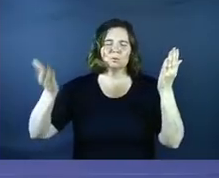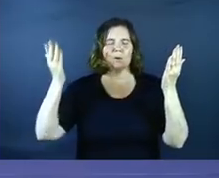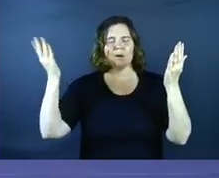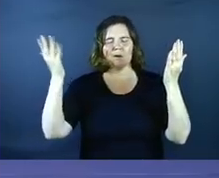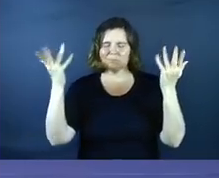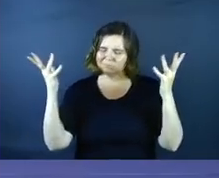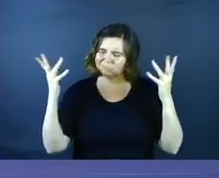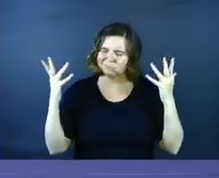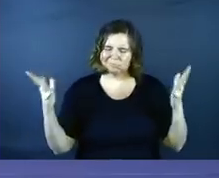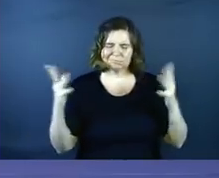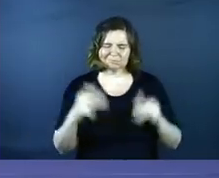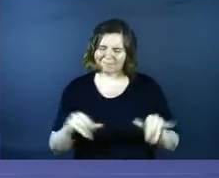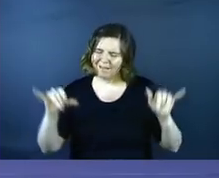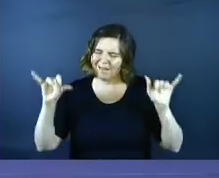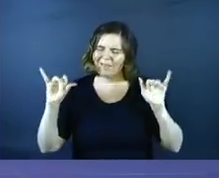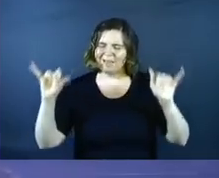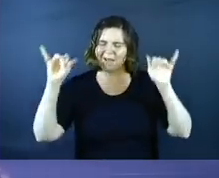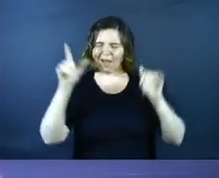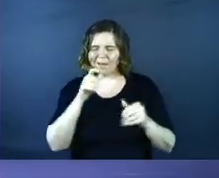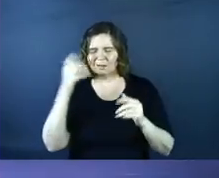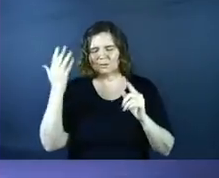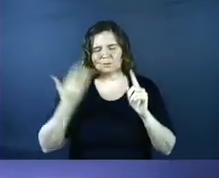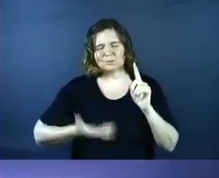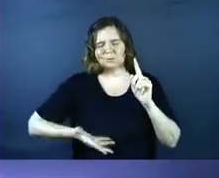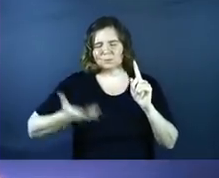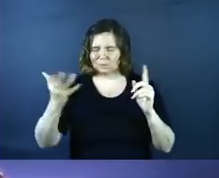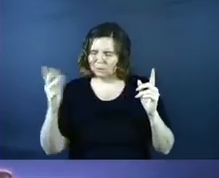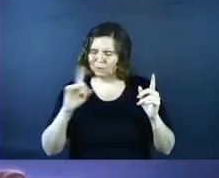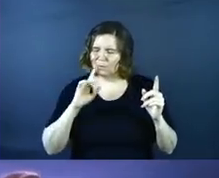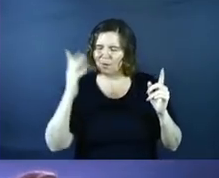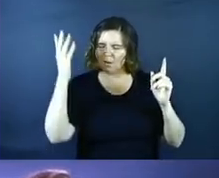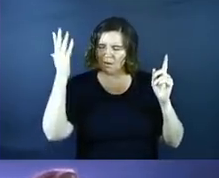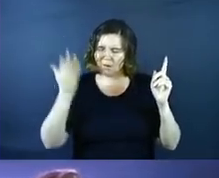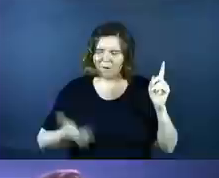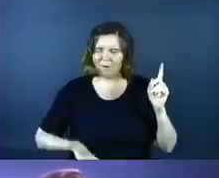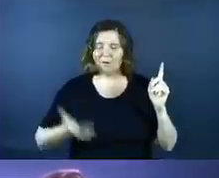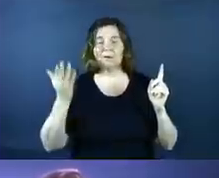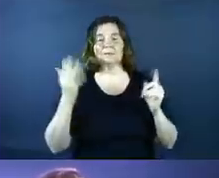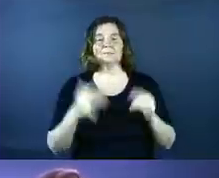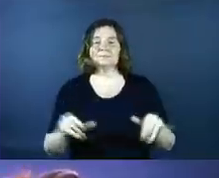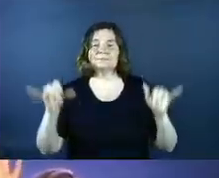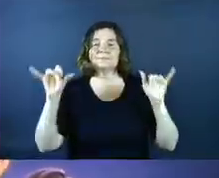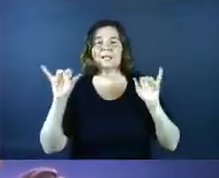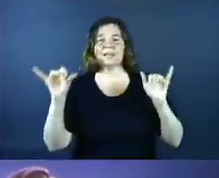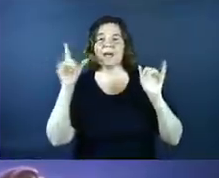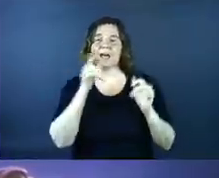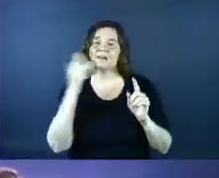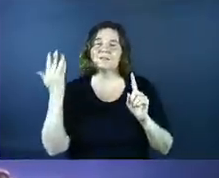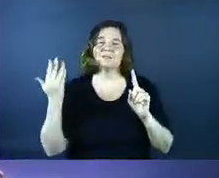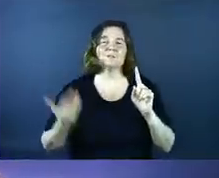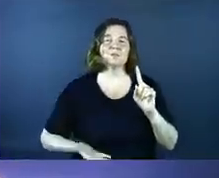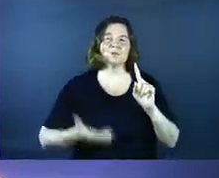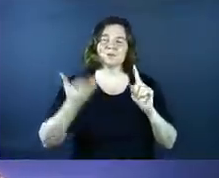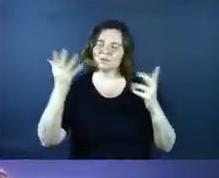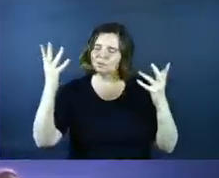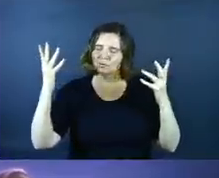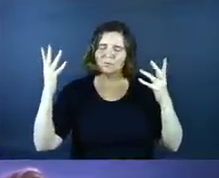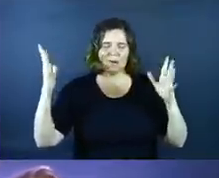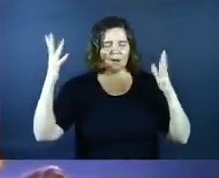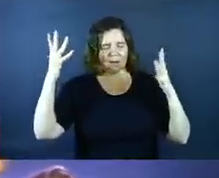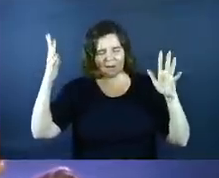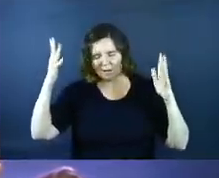you are. That is who you are. That is who